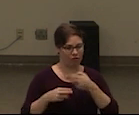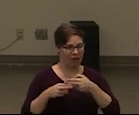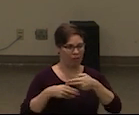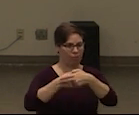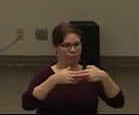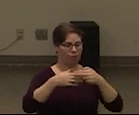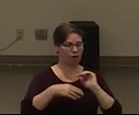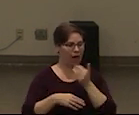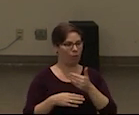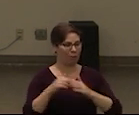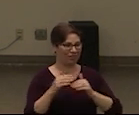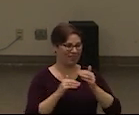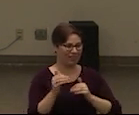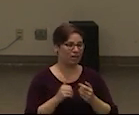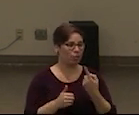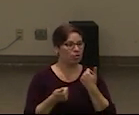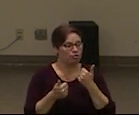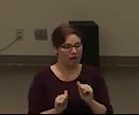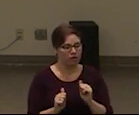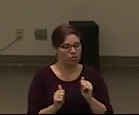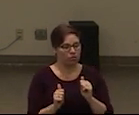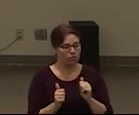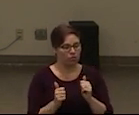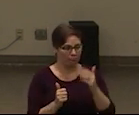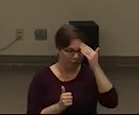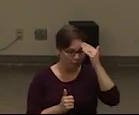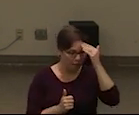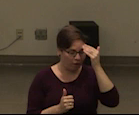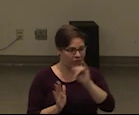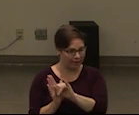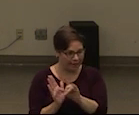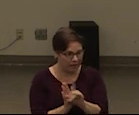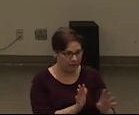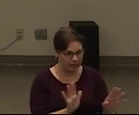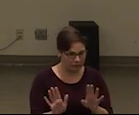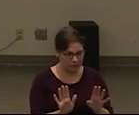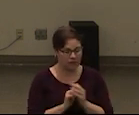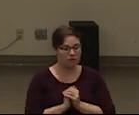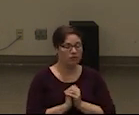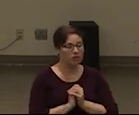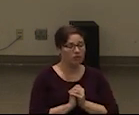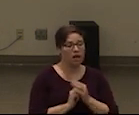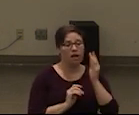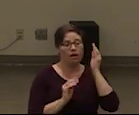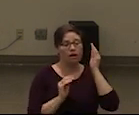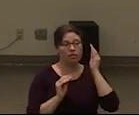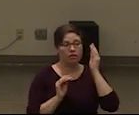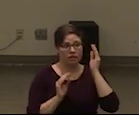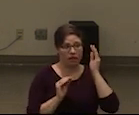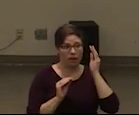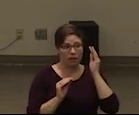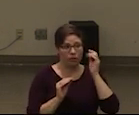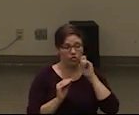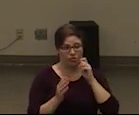we strive to be as identity conscious as possible. And think also the legacies of